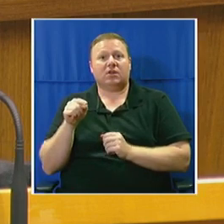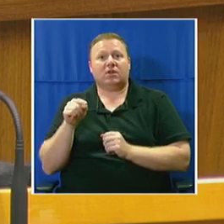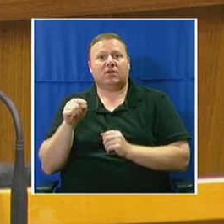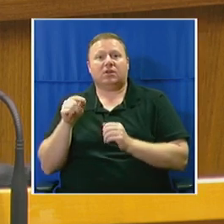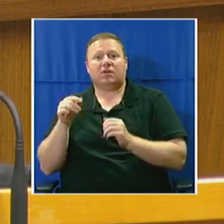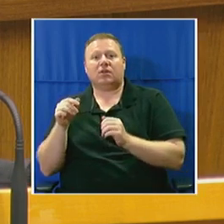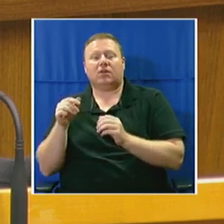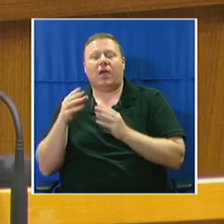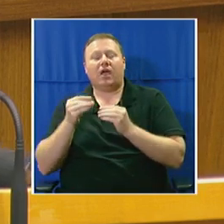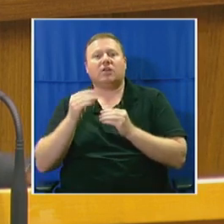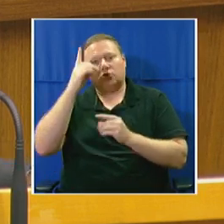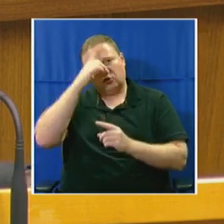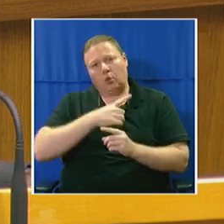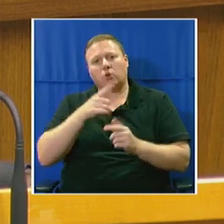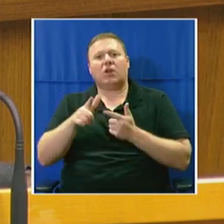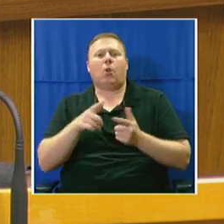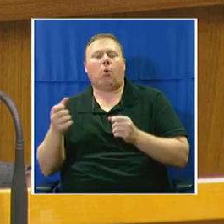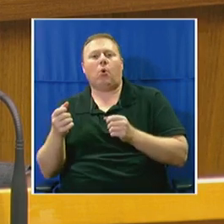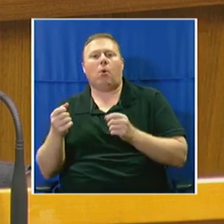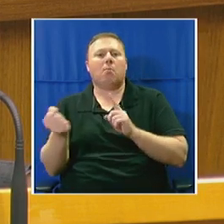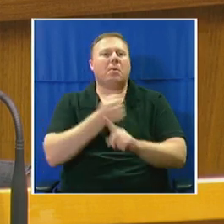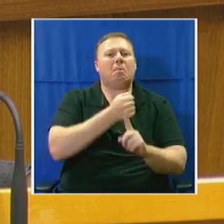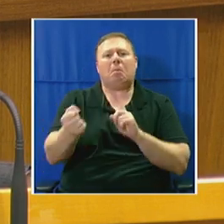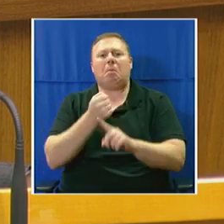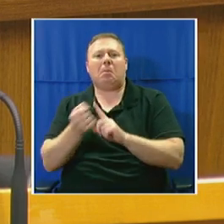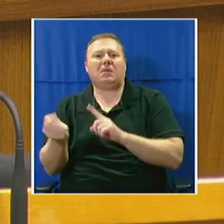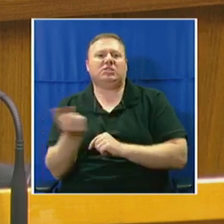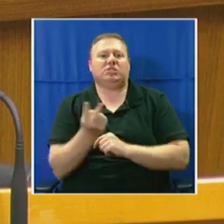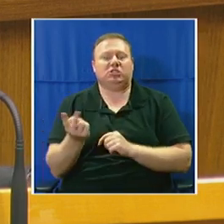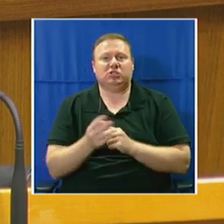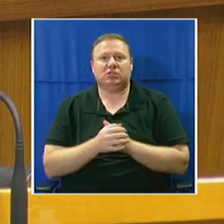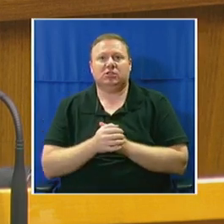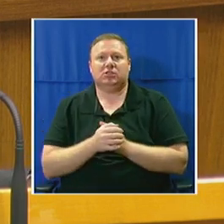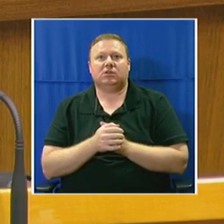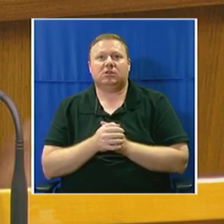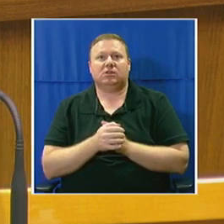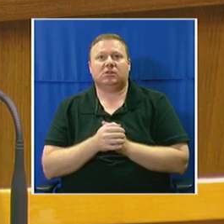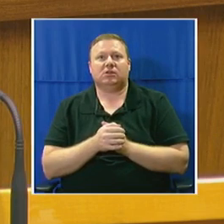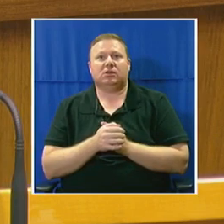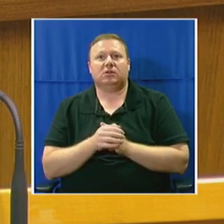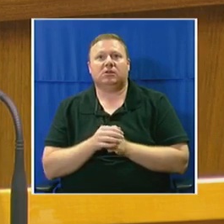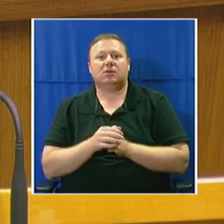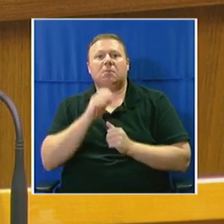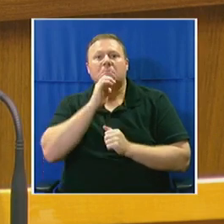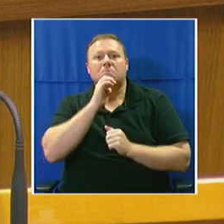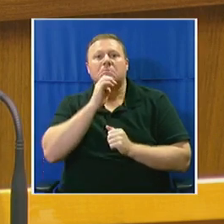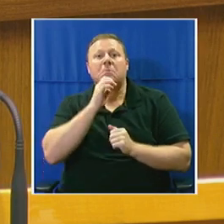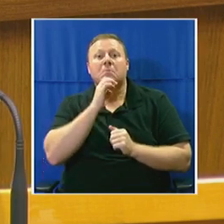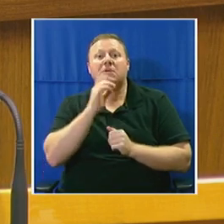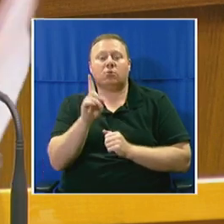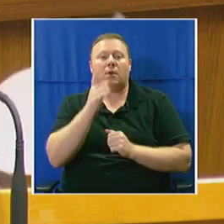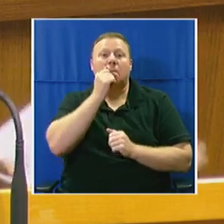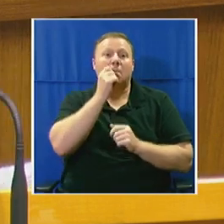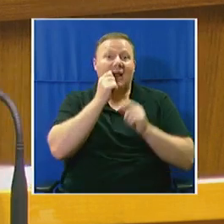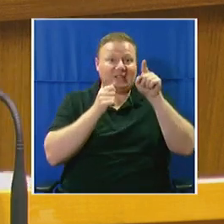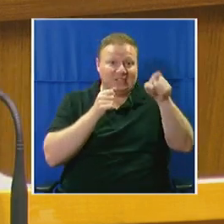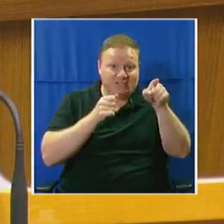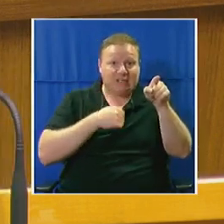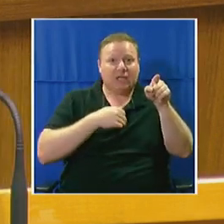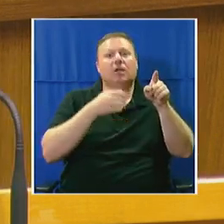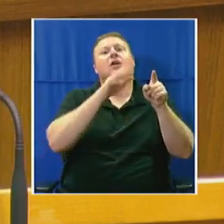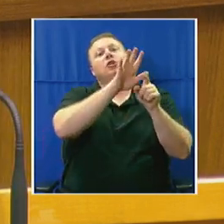competition for men as son lovers husbands traditionally viated wife beat out or take